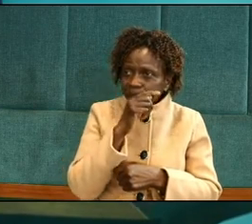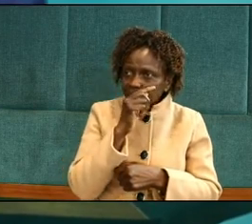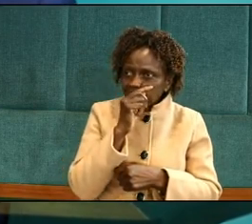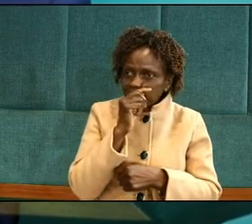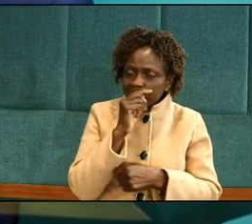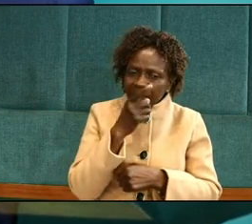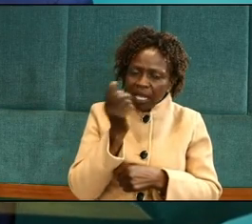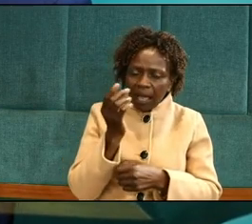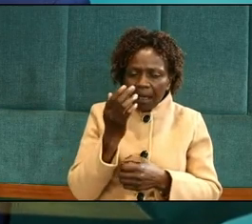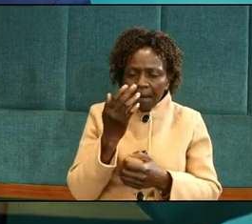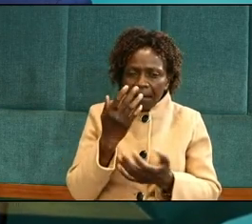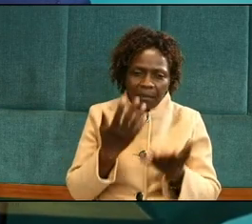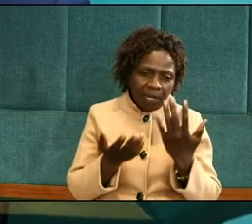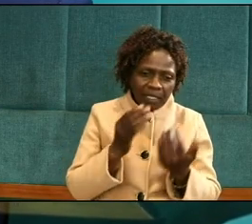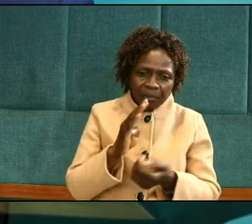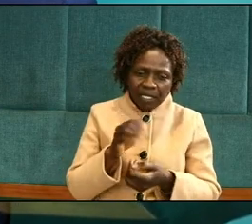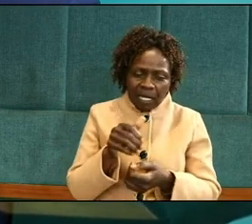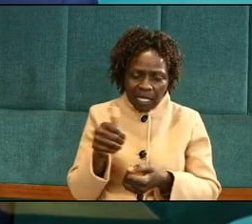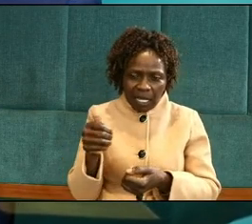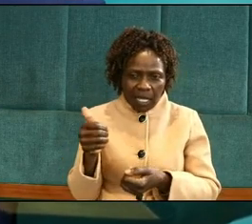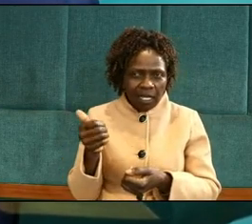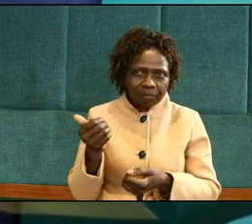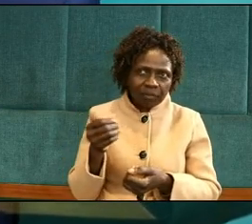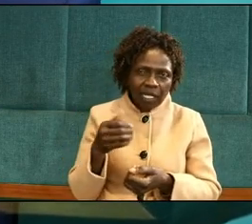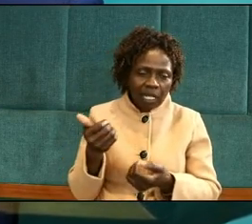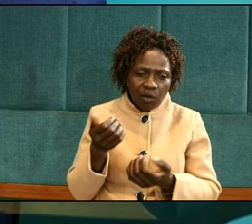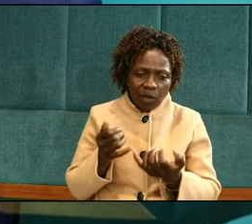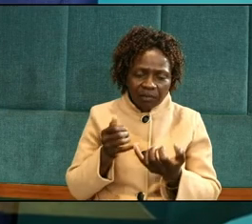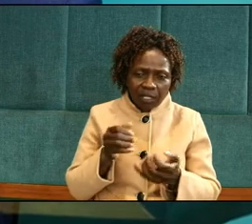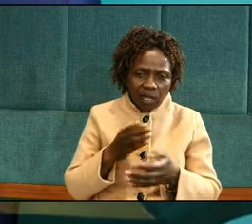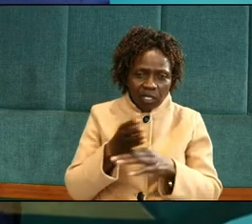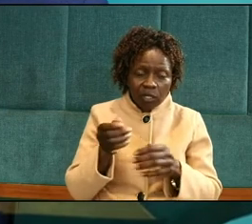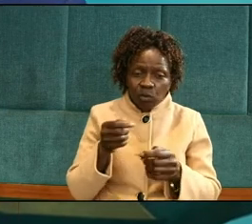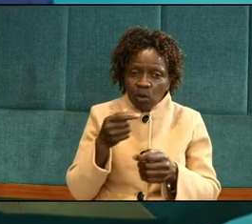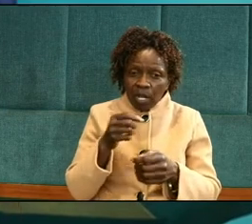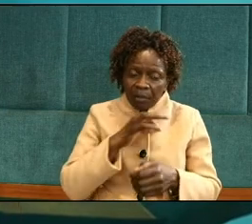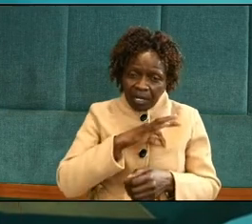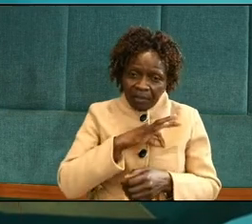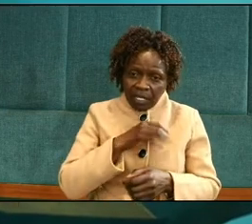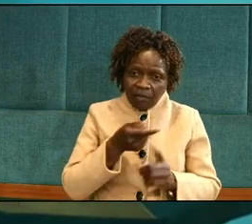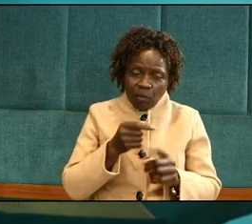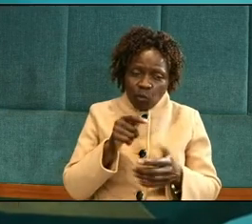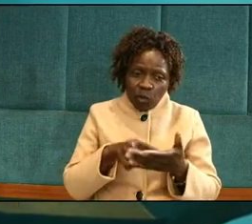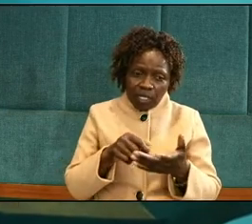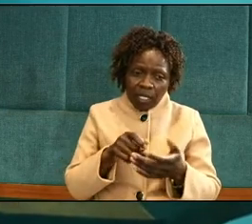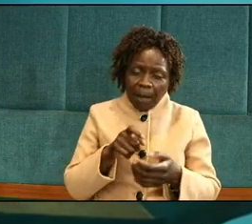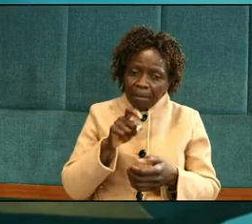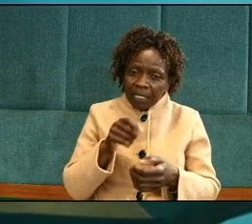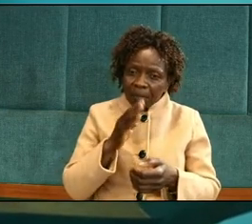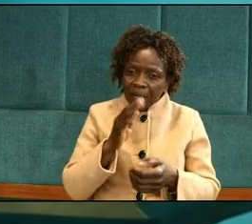There could be other small wives outside who are benefiting from what should be